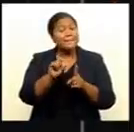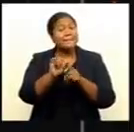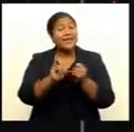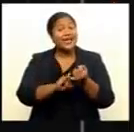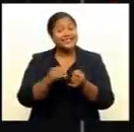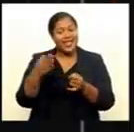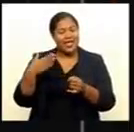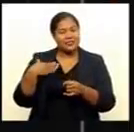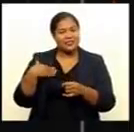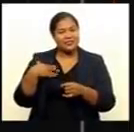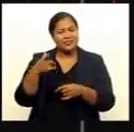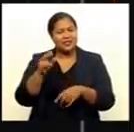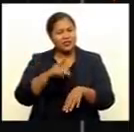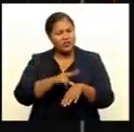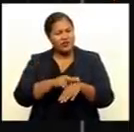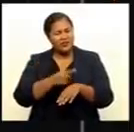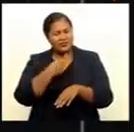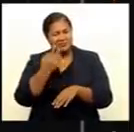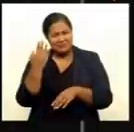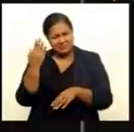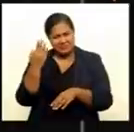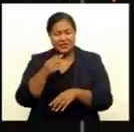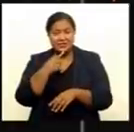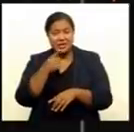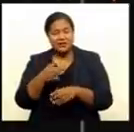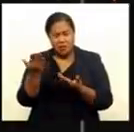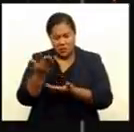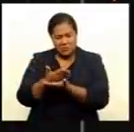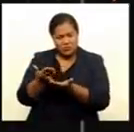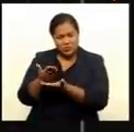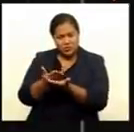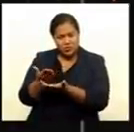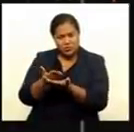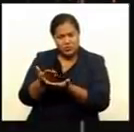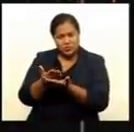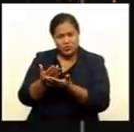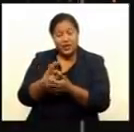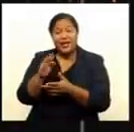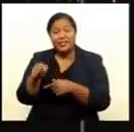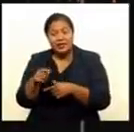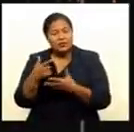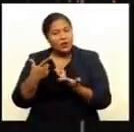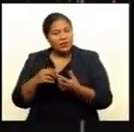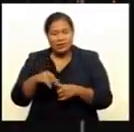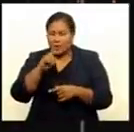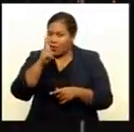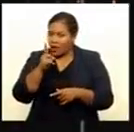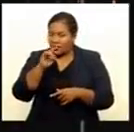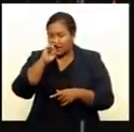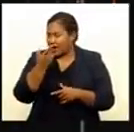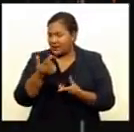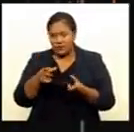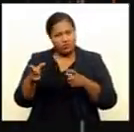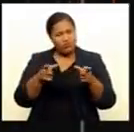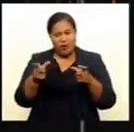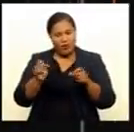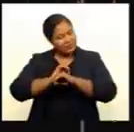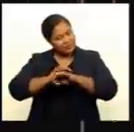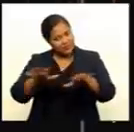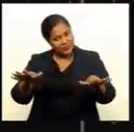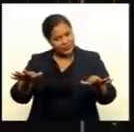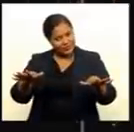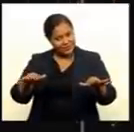Health, Dr. James Fong, says they're in mitigation phase, and that is a point where one cannot control the spread of the virus.